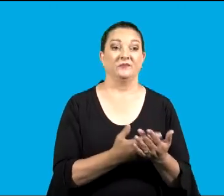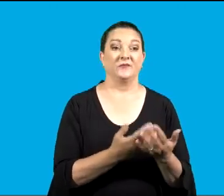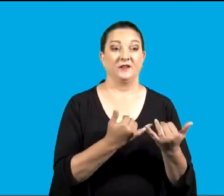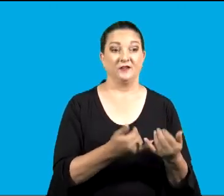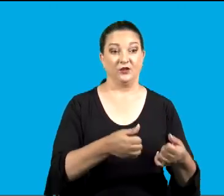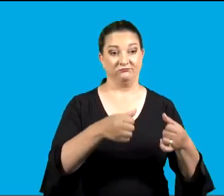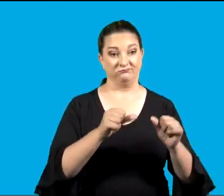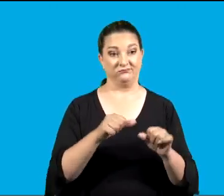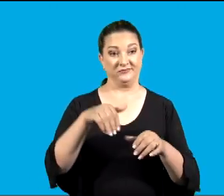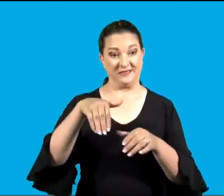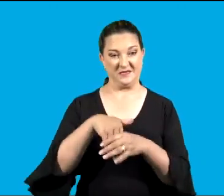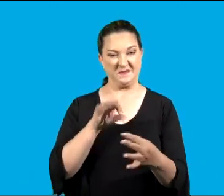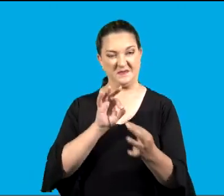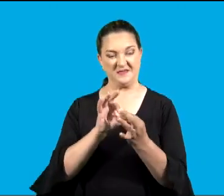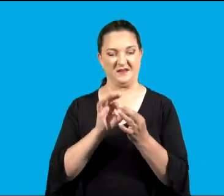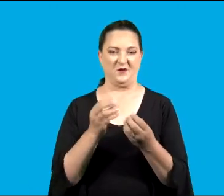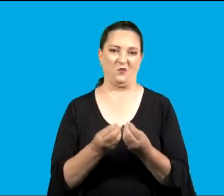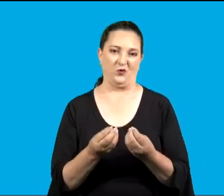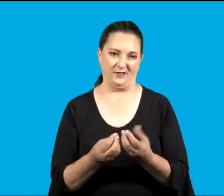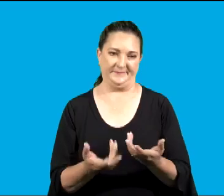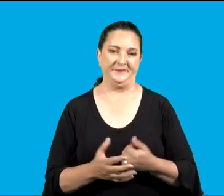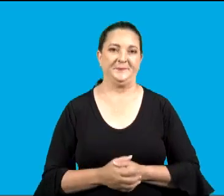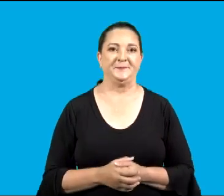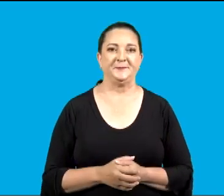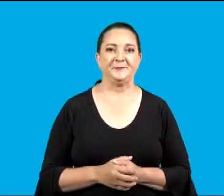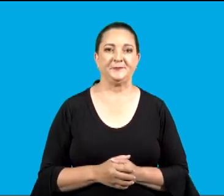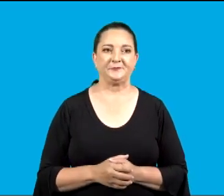directly traced to a specific product.